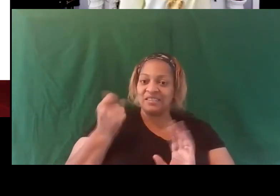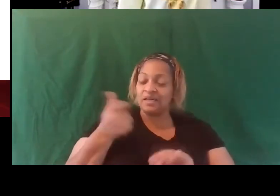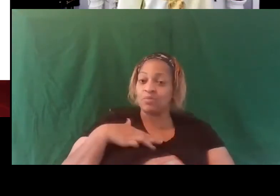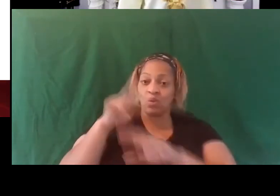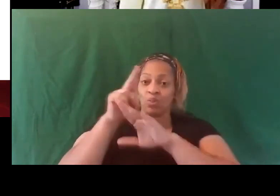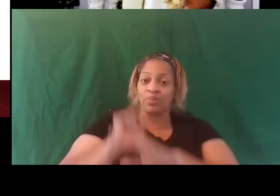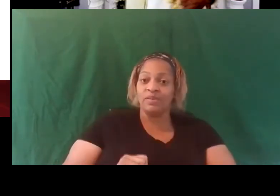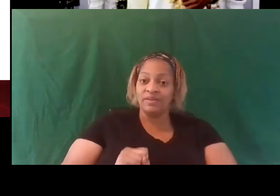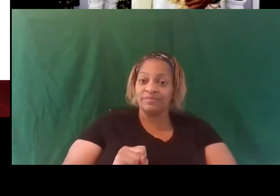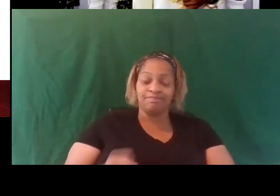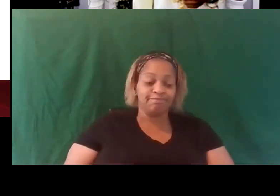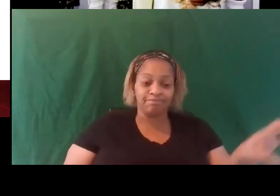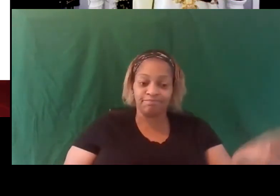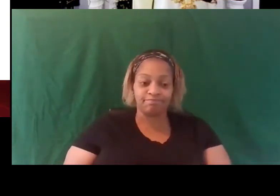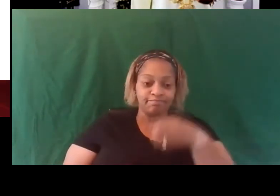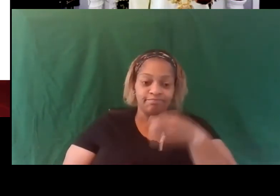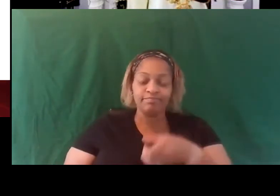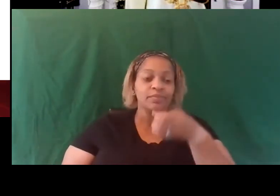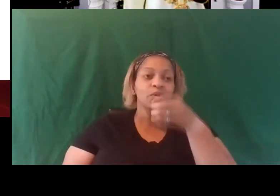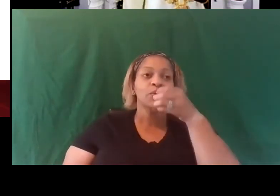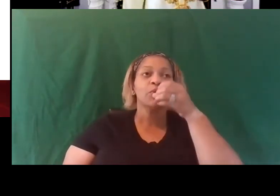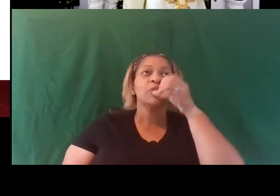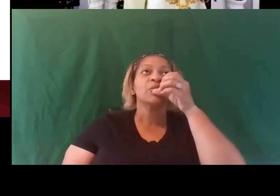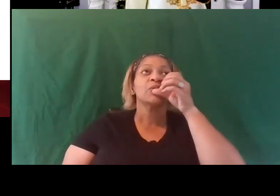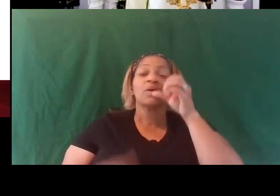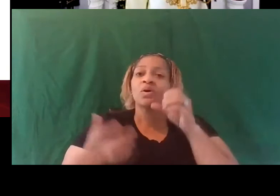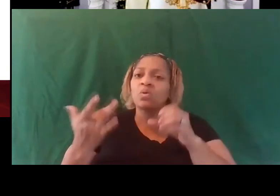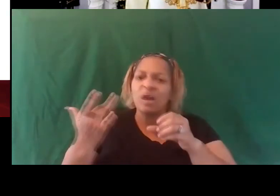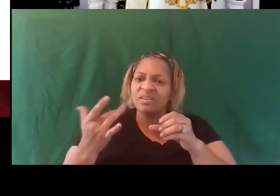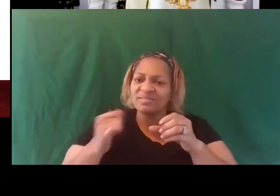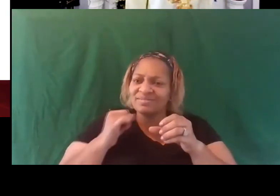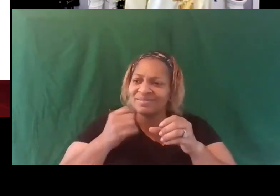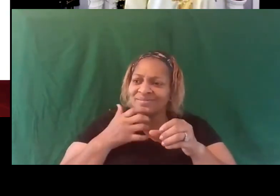oh, I'll start drinking because I'm not trying to burn my head.